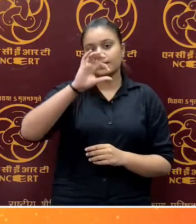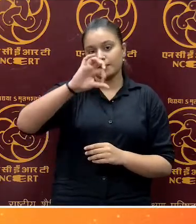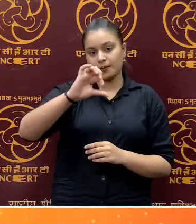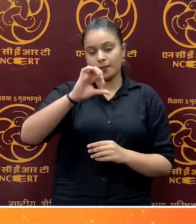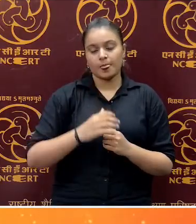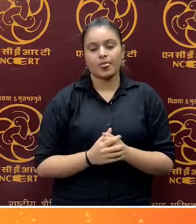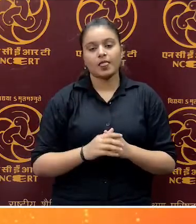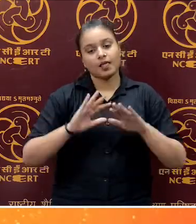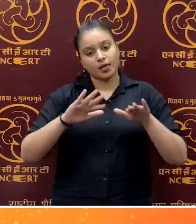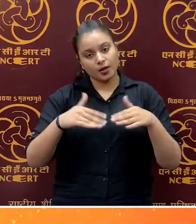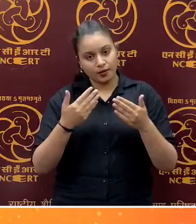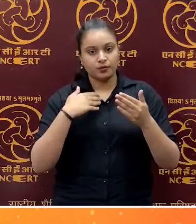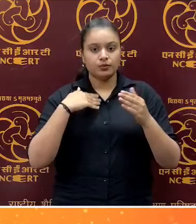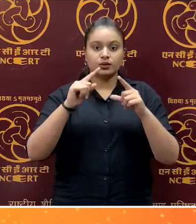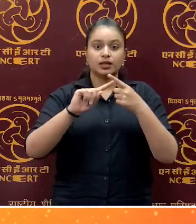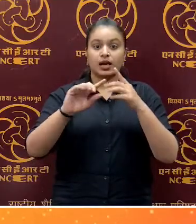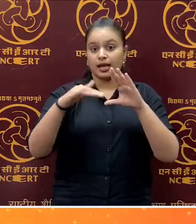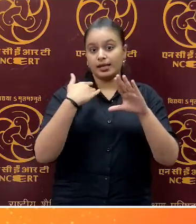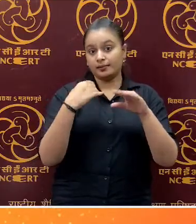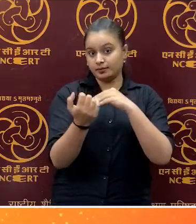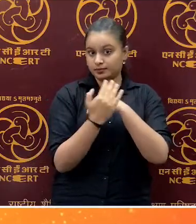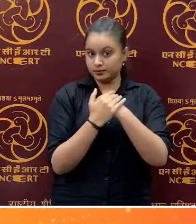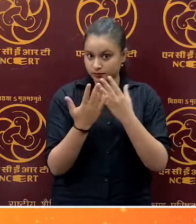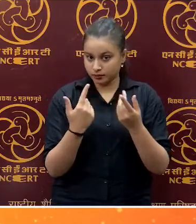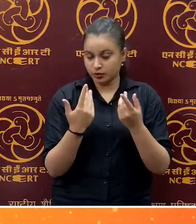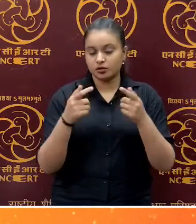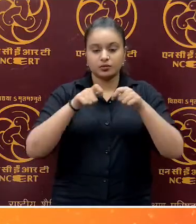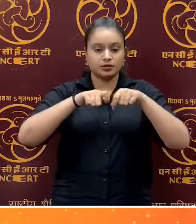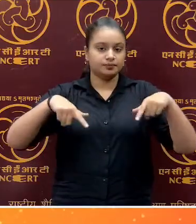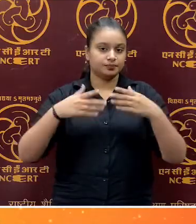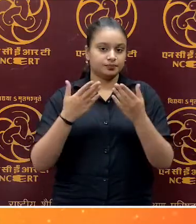8800440559. You can also send us an email on